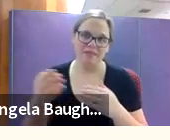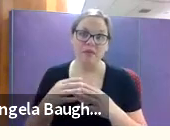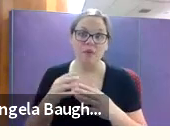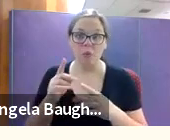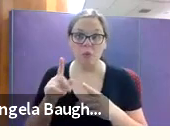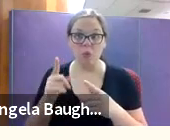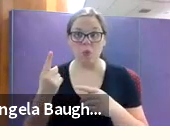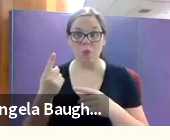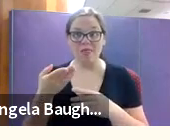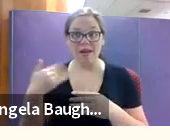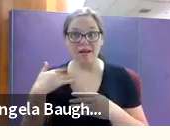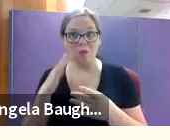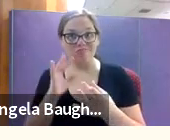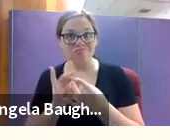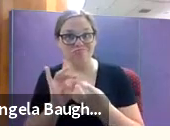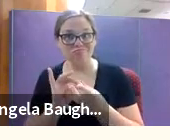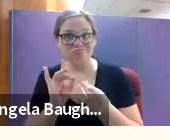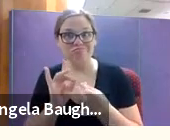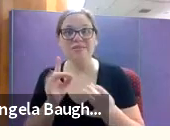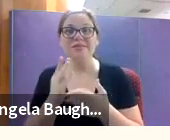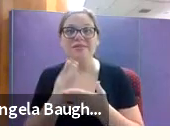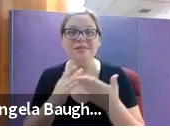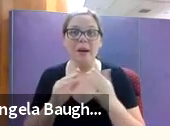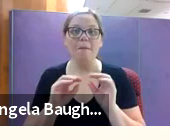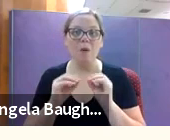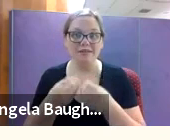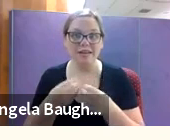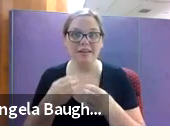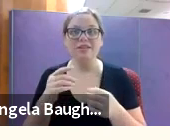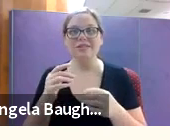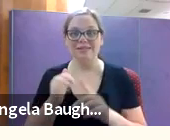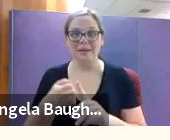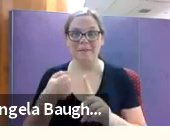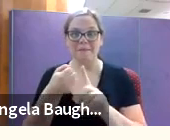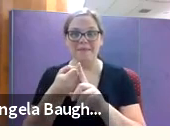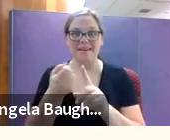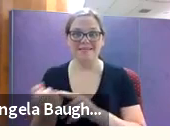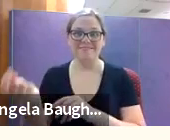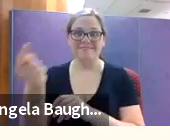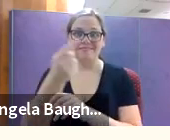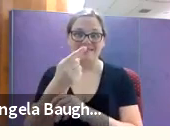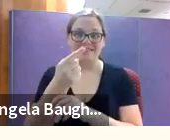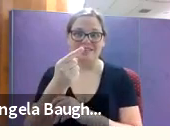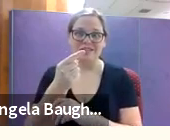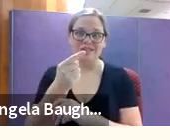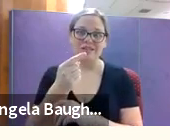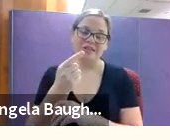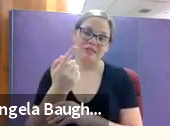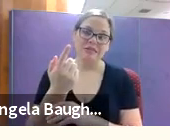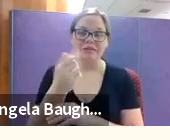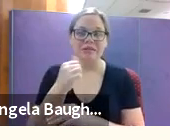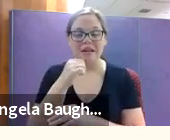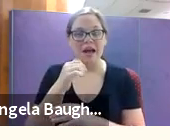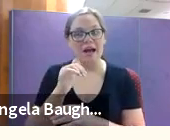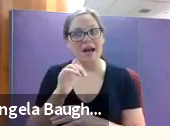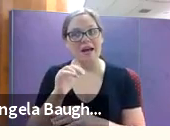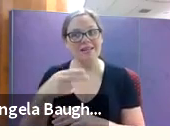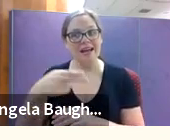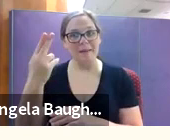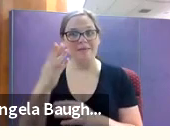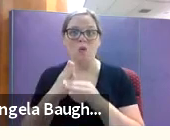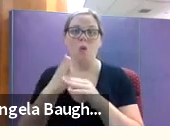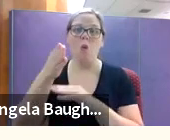thing I will say, Donna, that for some of the organizations, the impact next year will be not quite as high because we did overbill